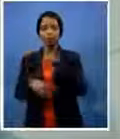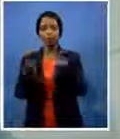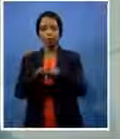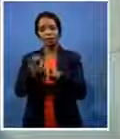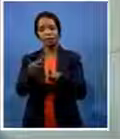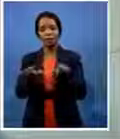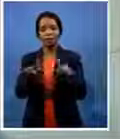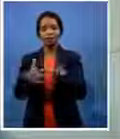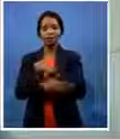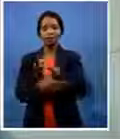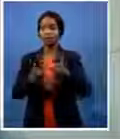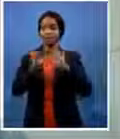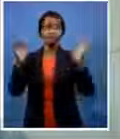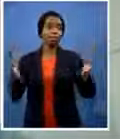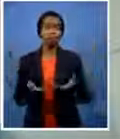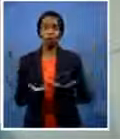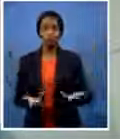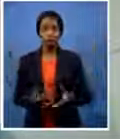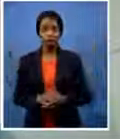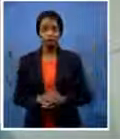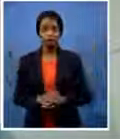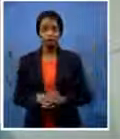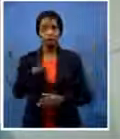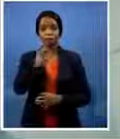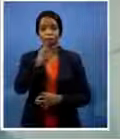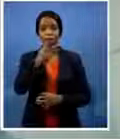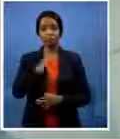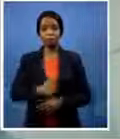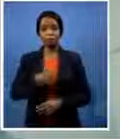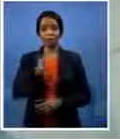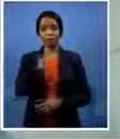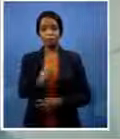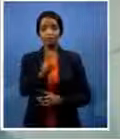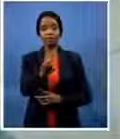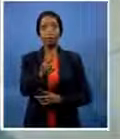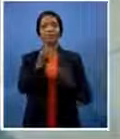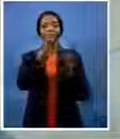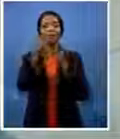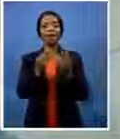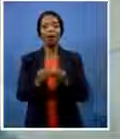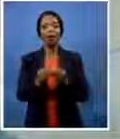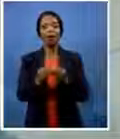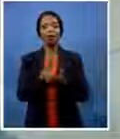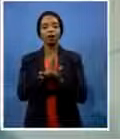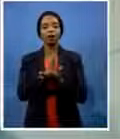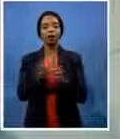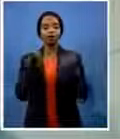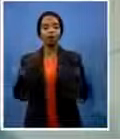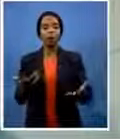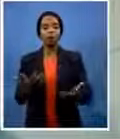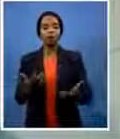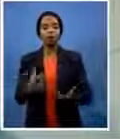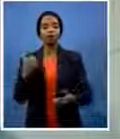So we've seen the numbers coming out, obviously, from China and some of the other economies. Let's be